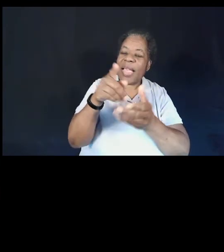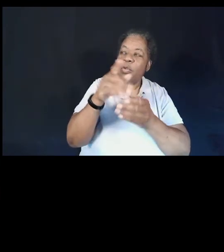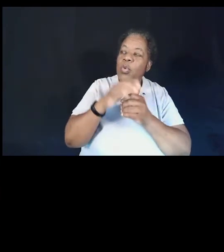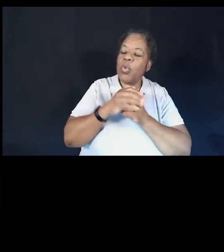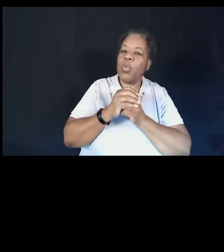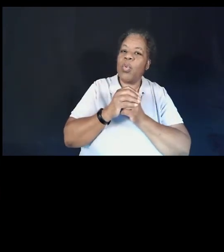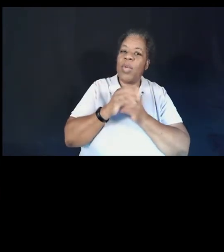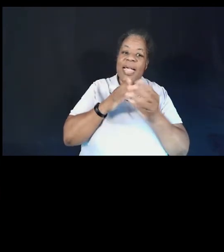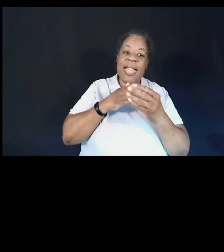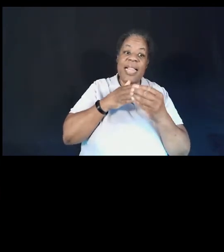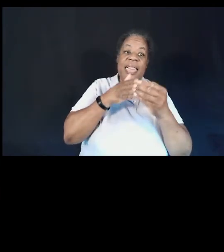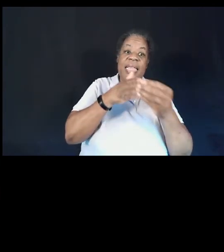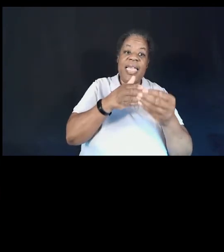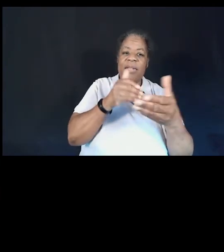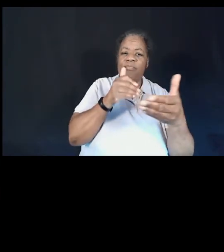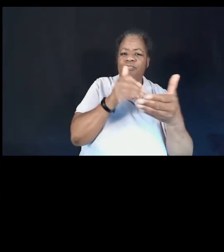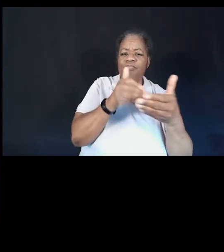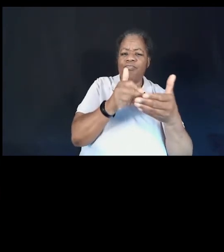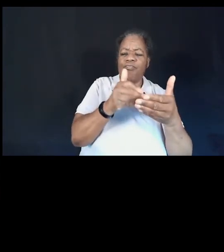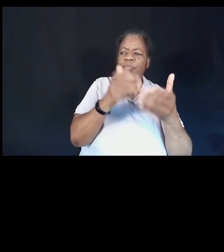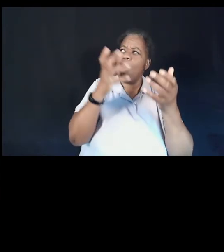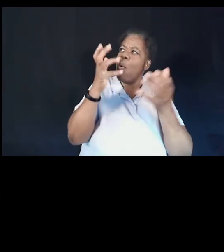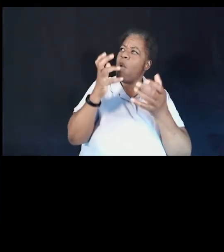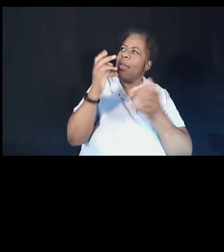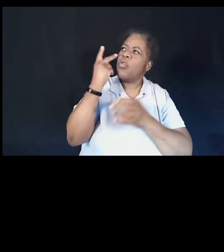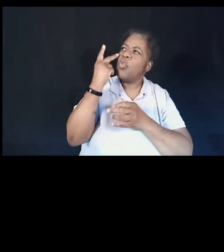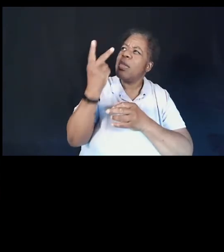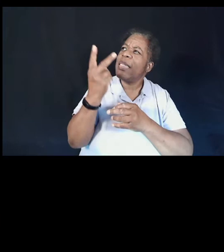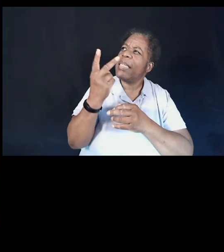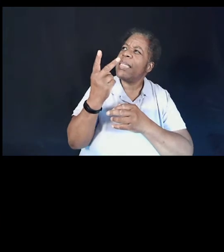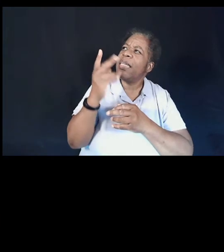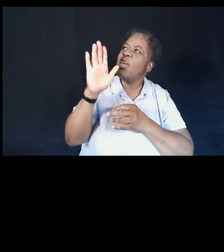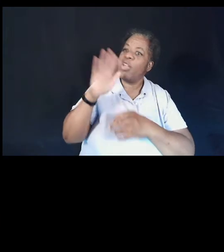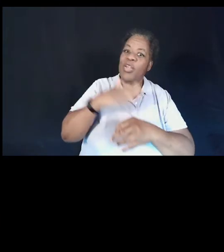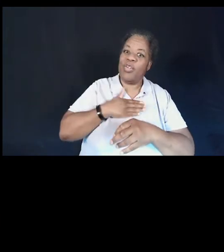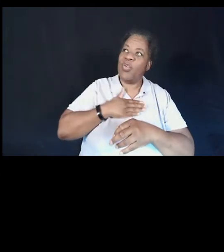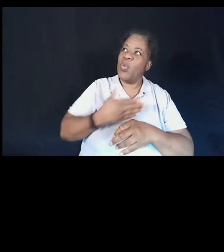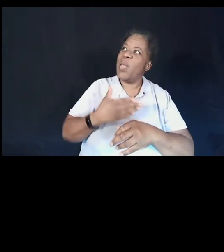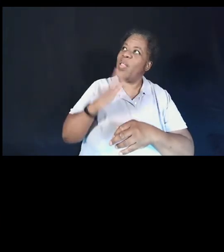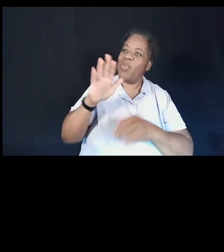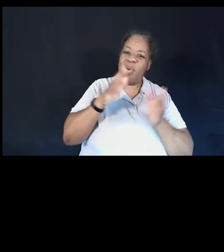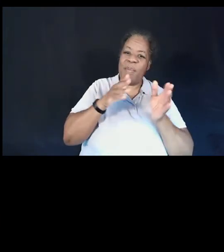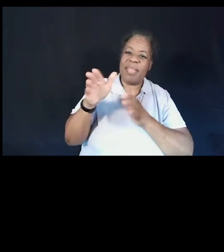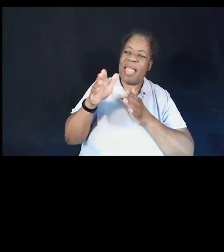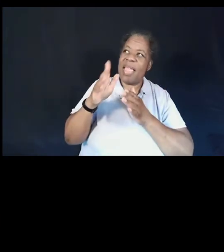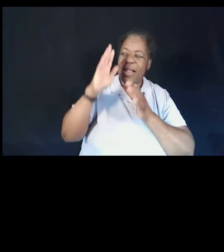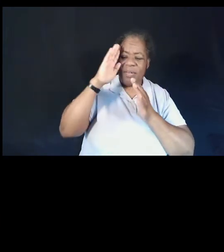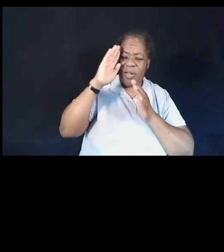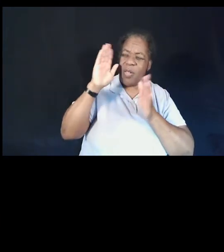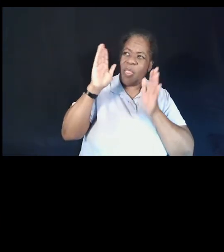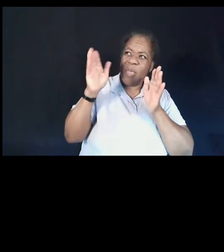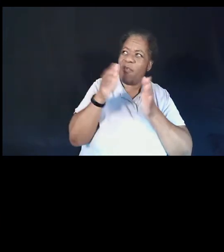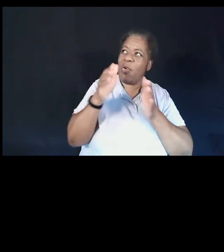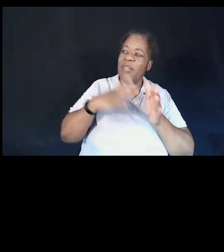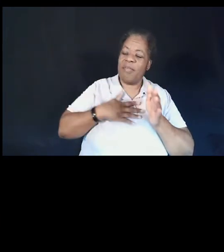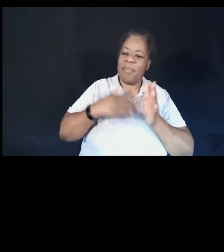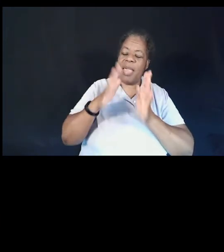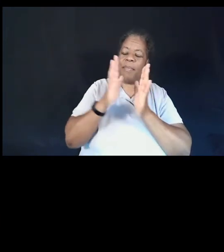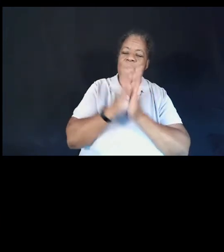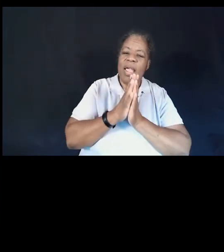to lead you towards what He wants you to see, and keep God's will as the focus of your prayer. You know, without this, we can often succumb to